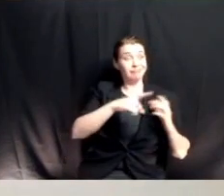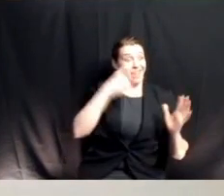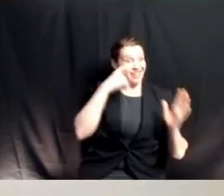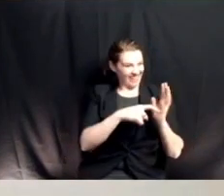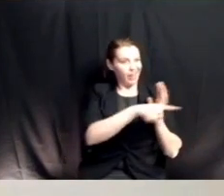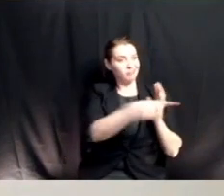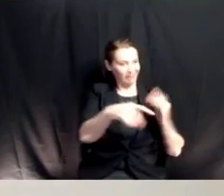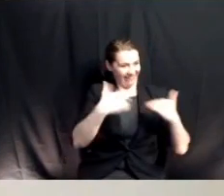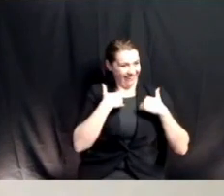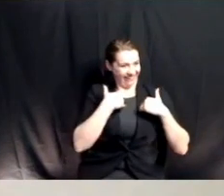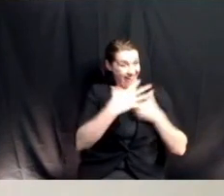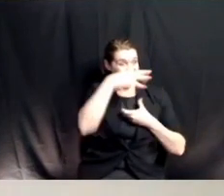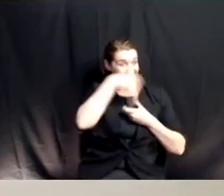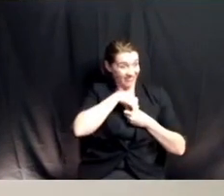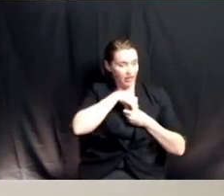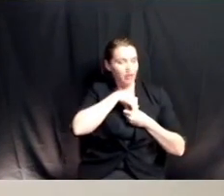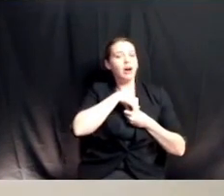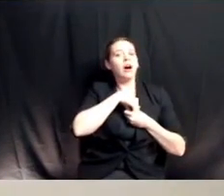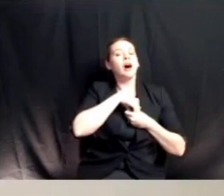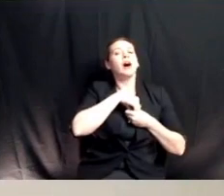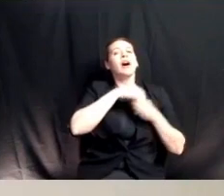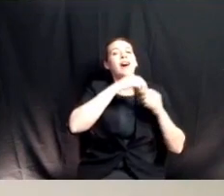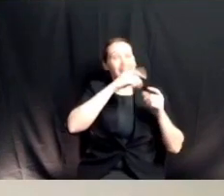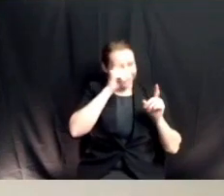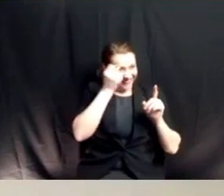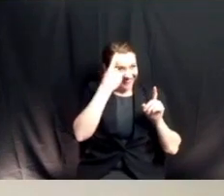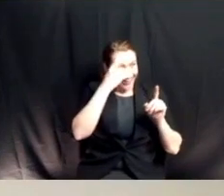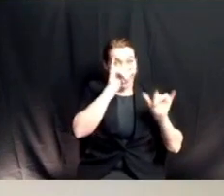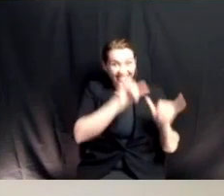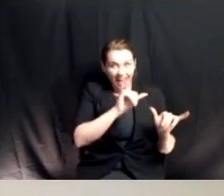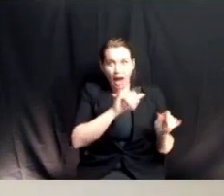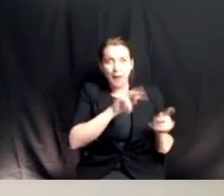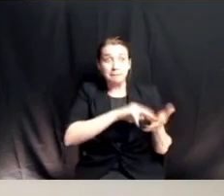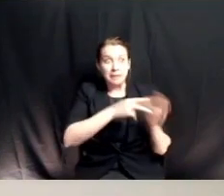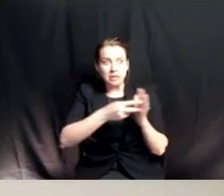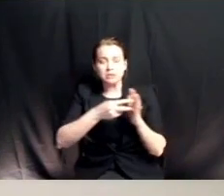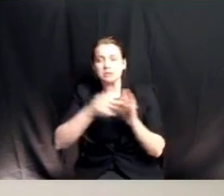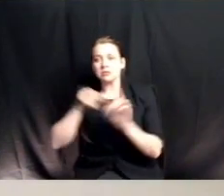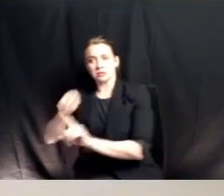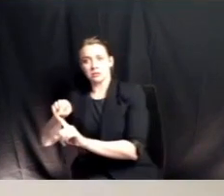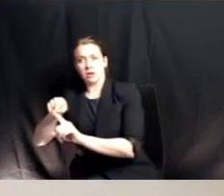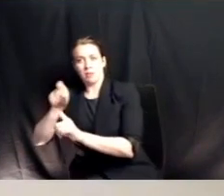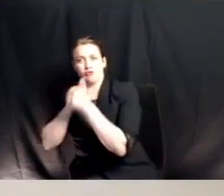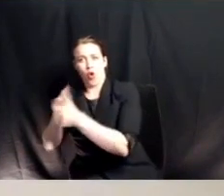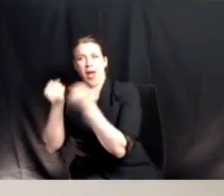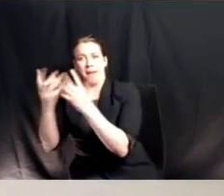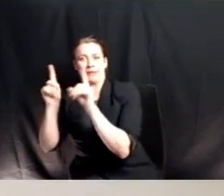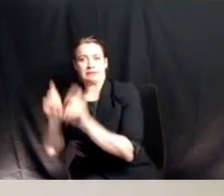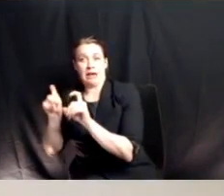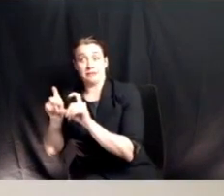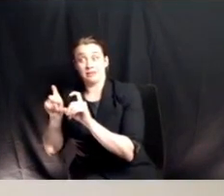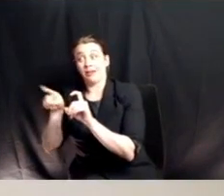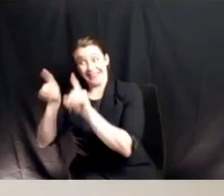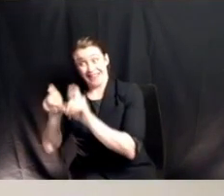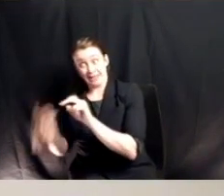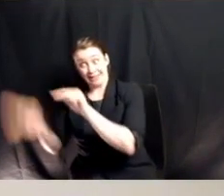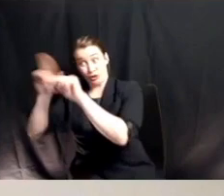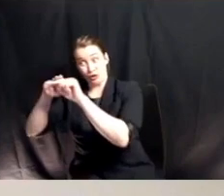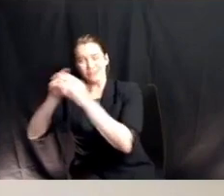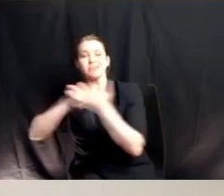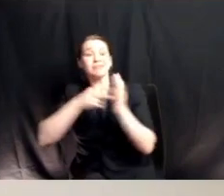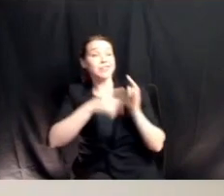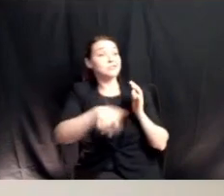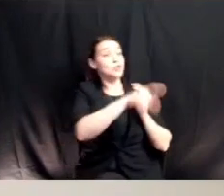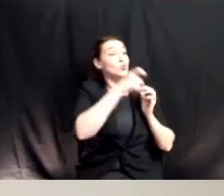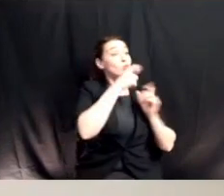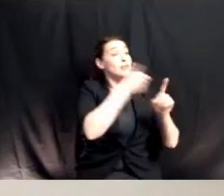proportional to the number of tests. And we've increased our cases because we've increased the amount of testing we've done. And we hope to keep doing that. So you